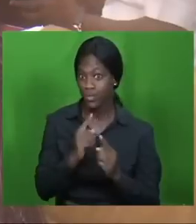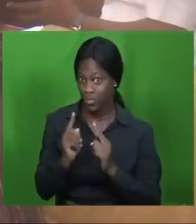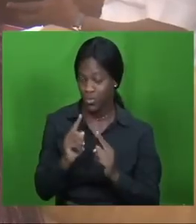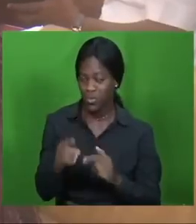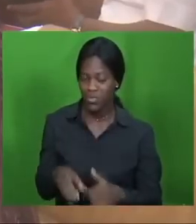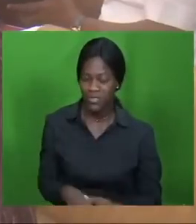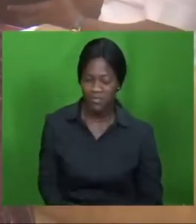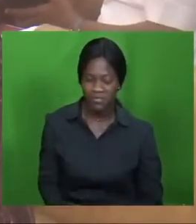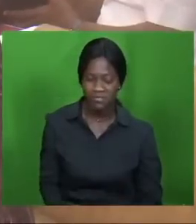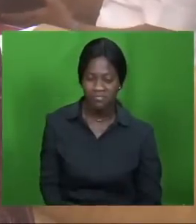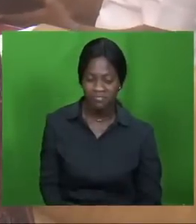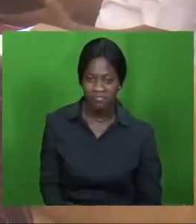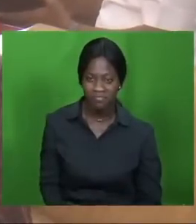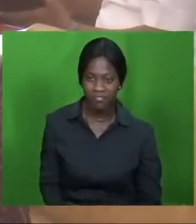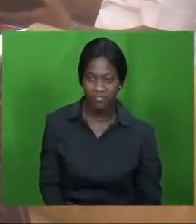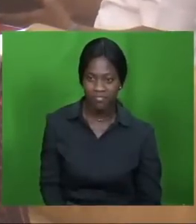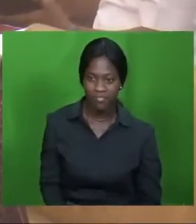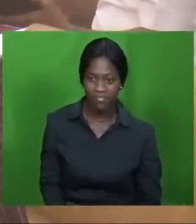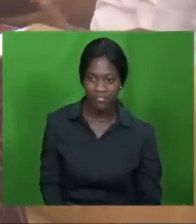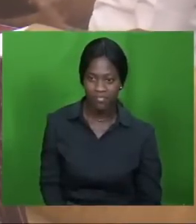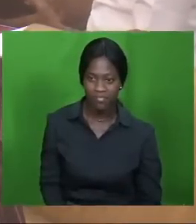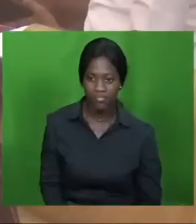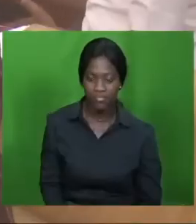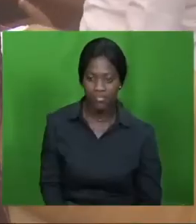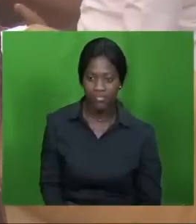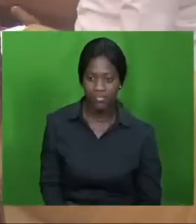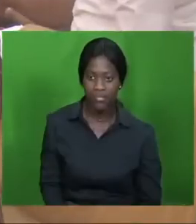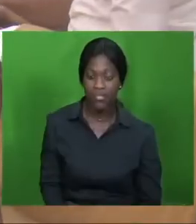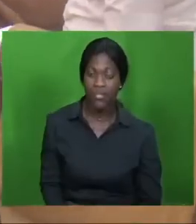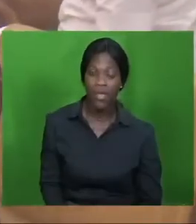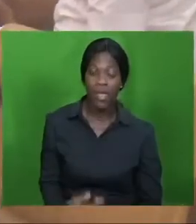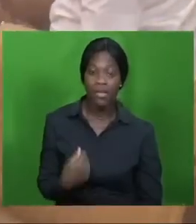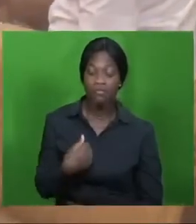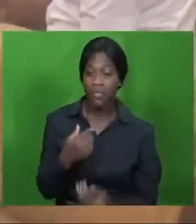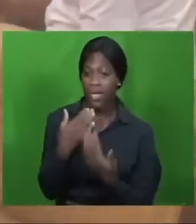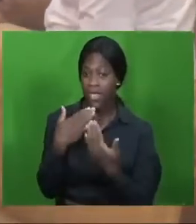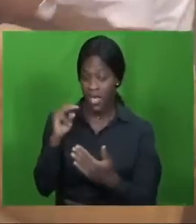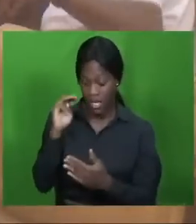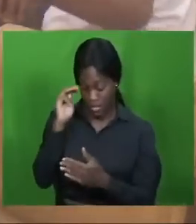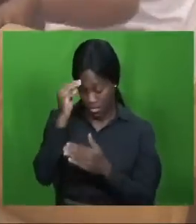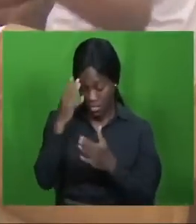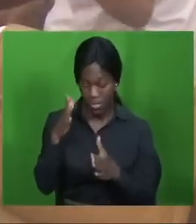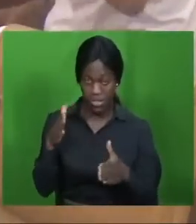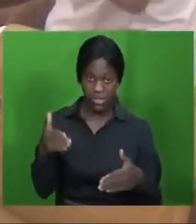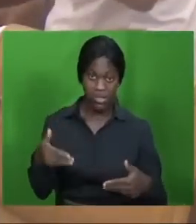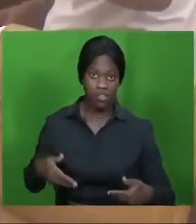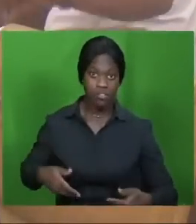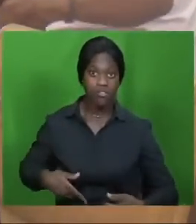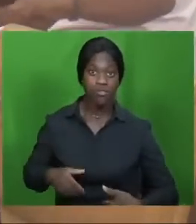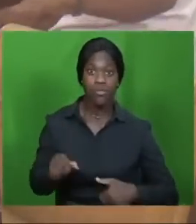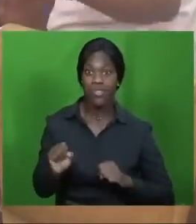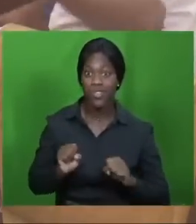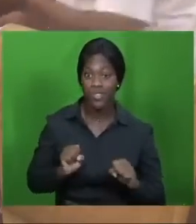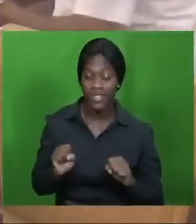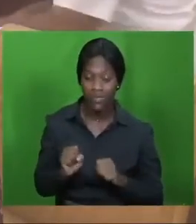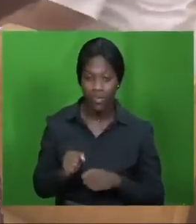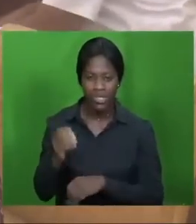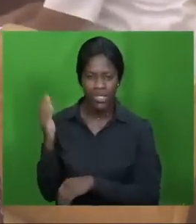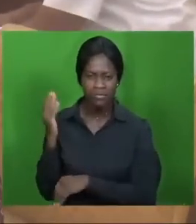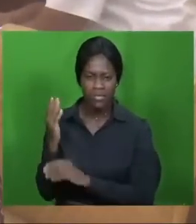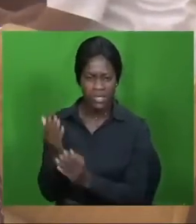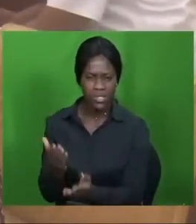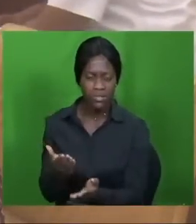Mr. Speaker, let me join my colleagues in thanking the Minister for Youth and Sports for this statement. I recall